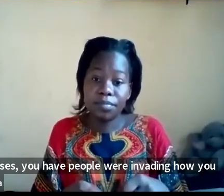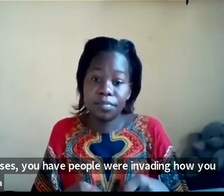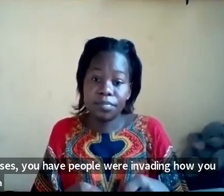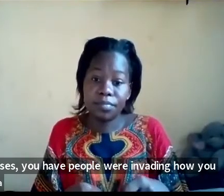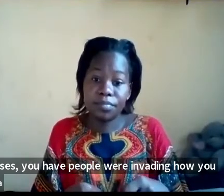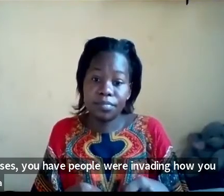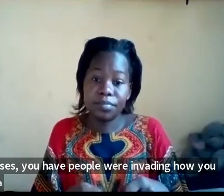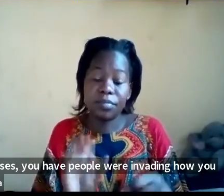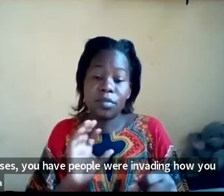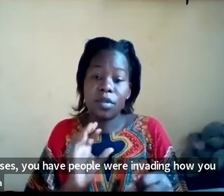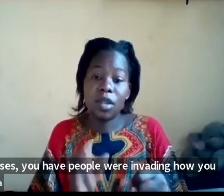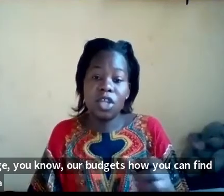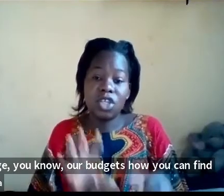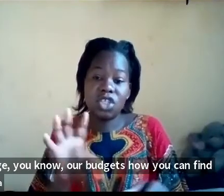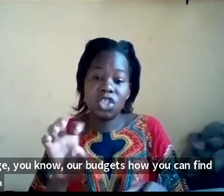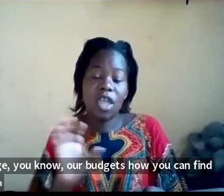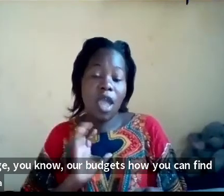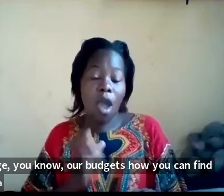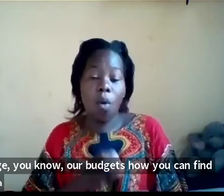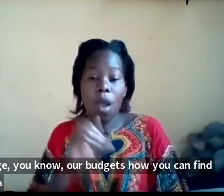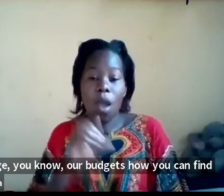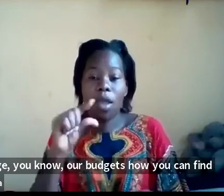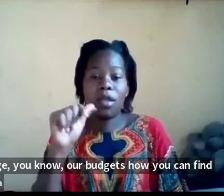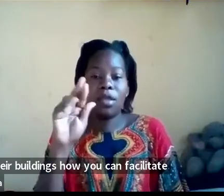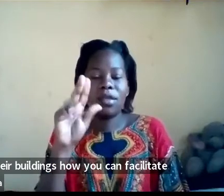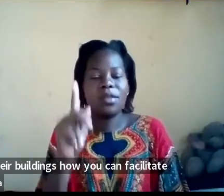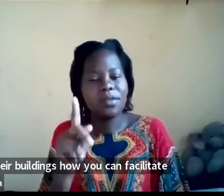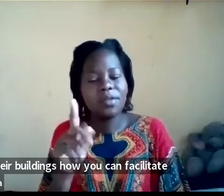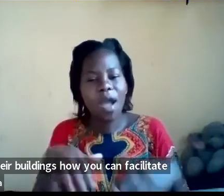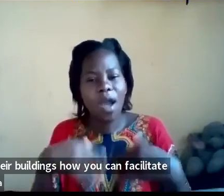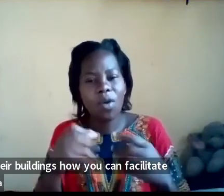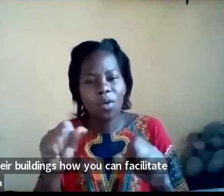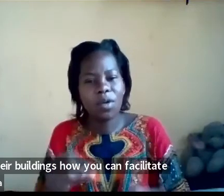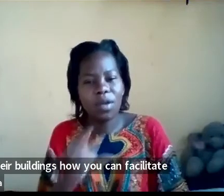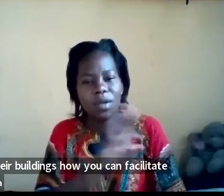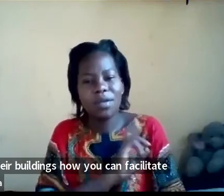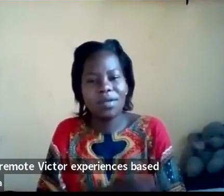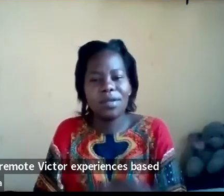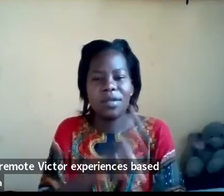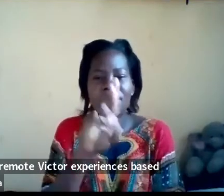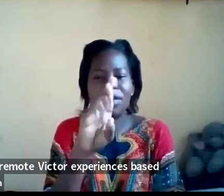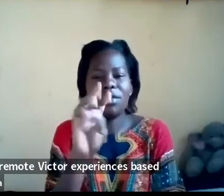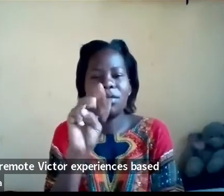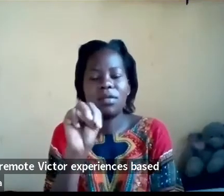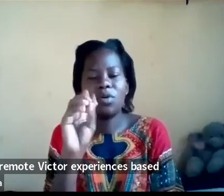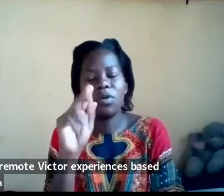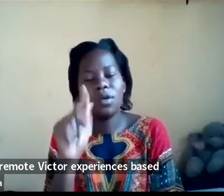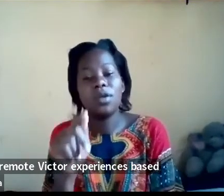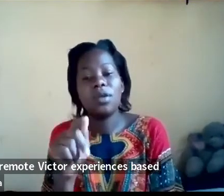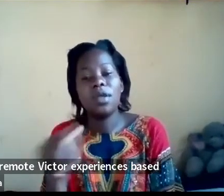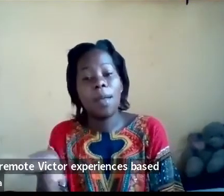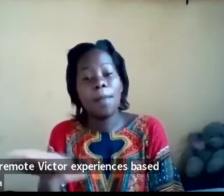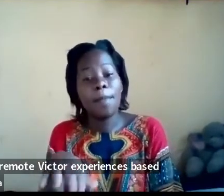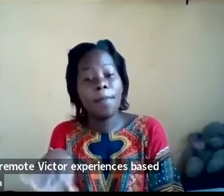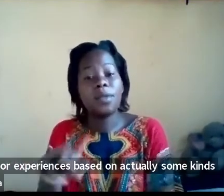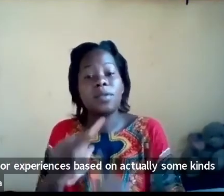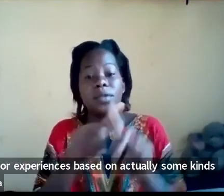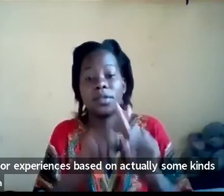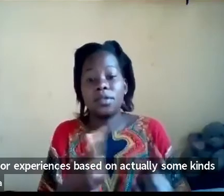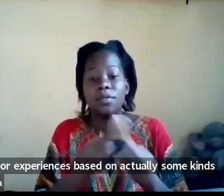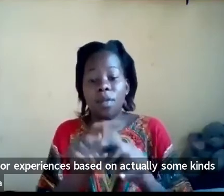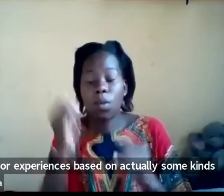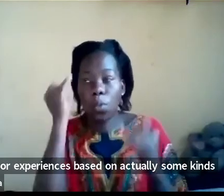power entire buildings, how you can facilitate remote digital experiences based on actually some kinds of innovation on alternative